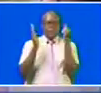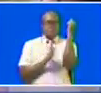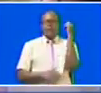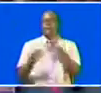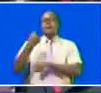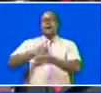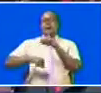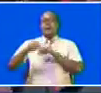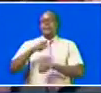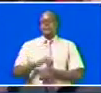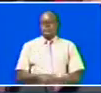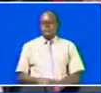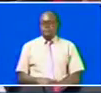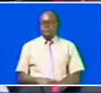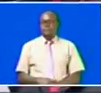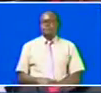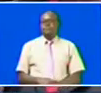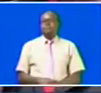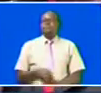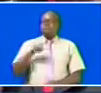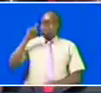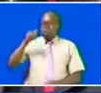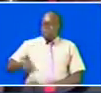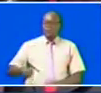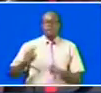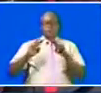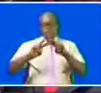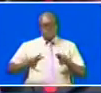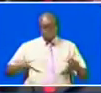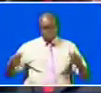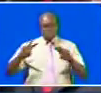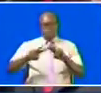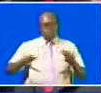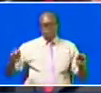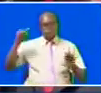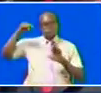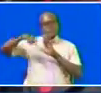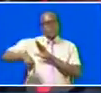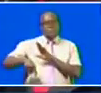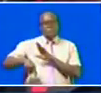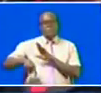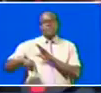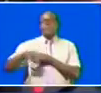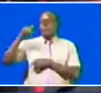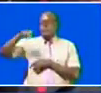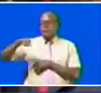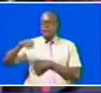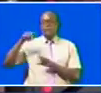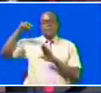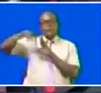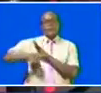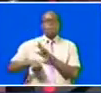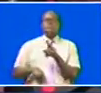act. Muangalie kwa kina. Muangalie saidi. I need a deep